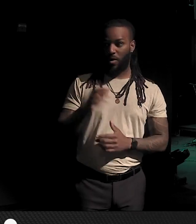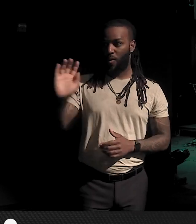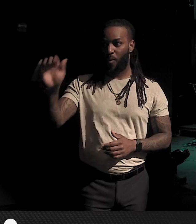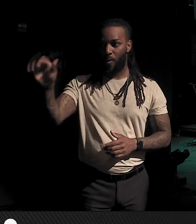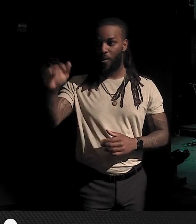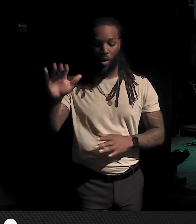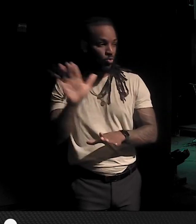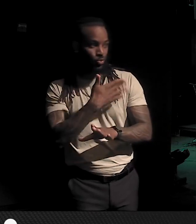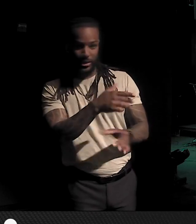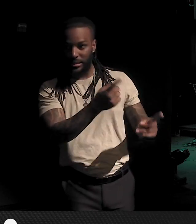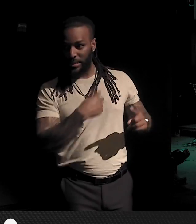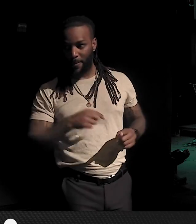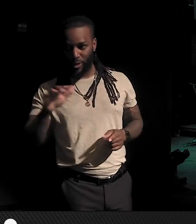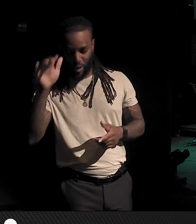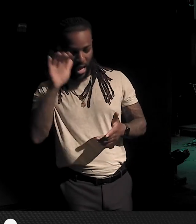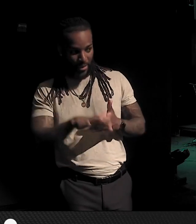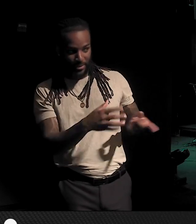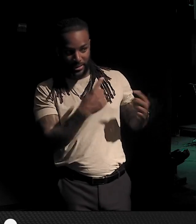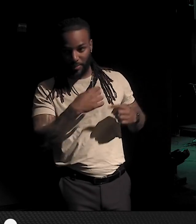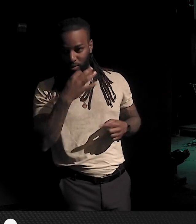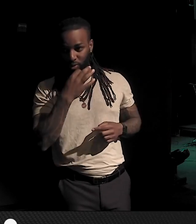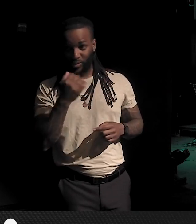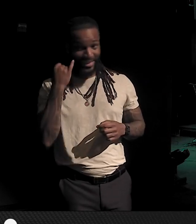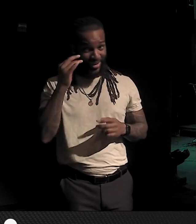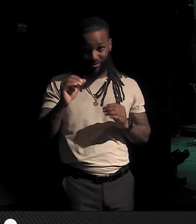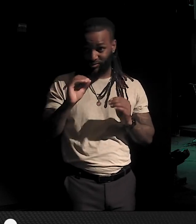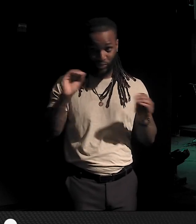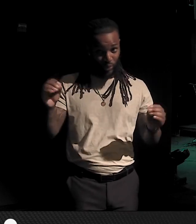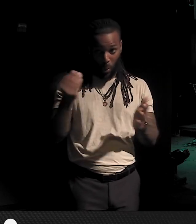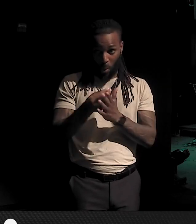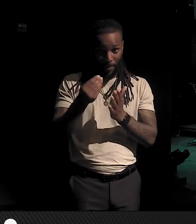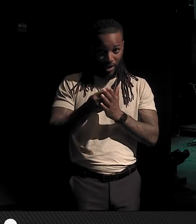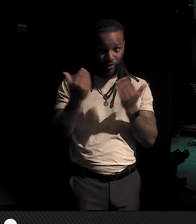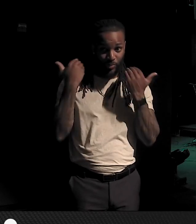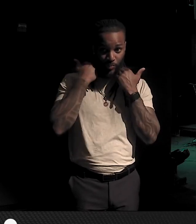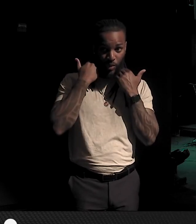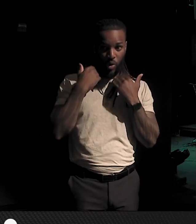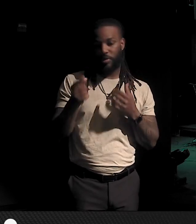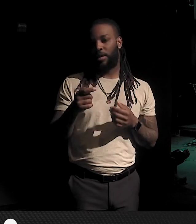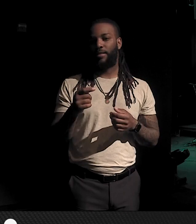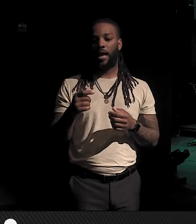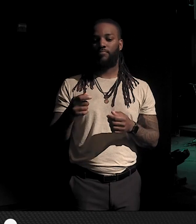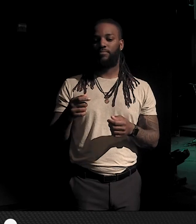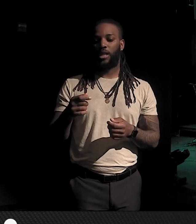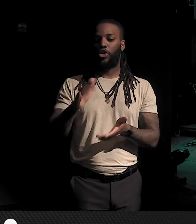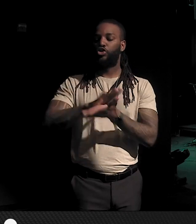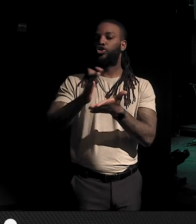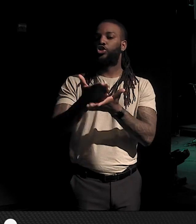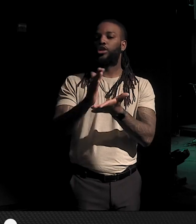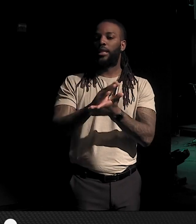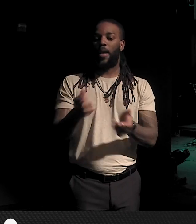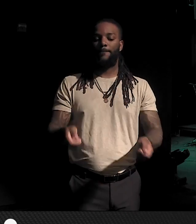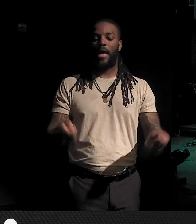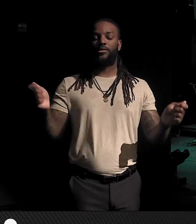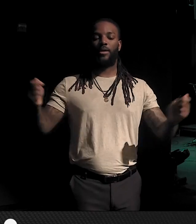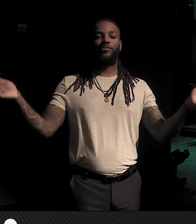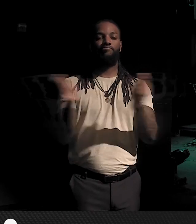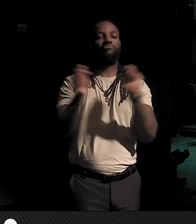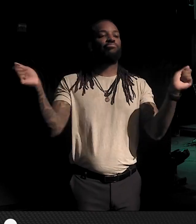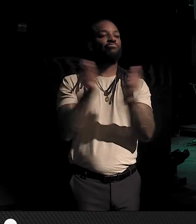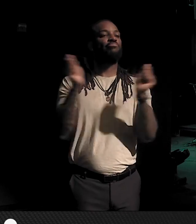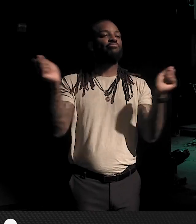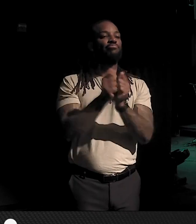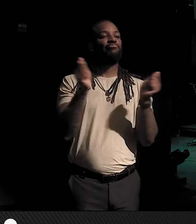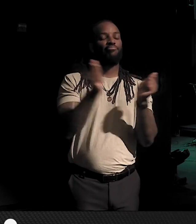coming and the groom is on his way for his bride. If we didn't have any kind of money, then we would just clank our pots and pans together. But it doesn't matter. We're going to make a scene. So now